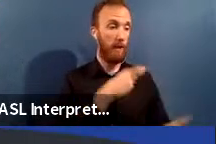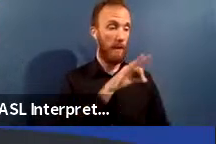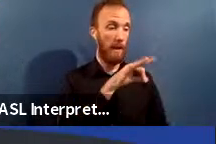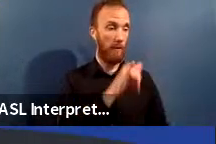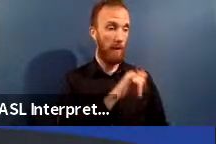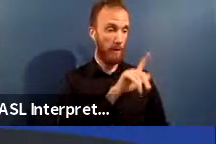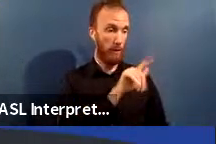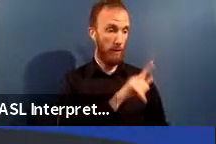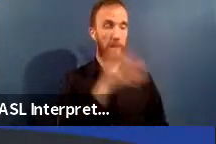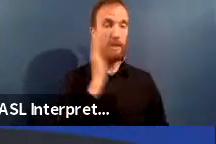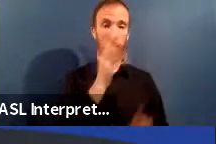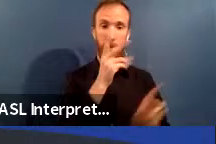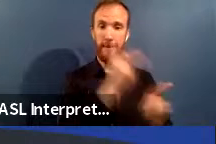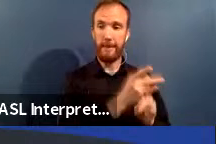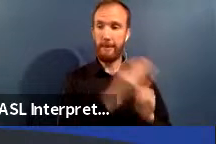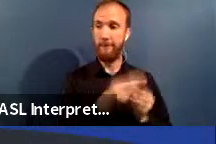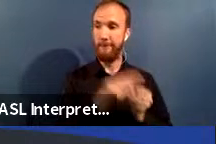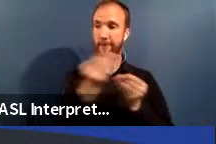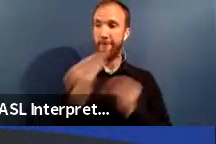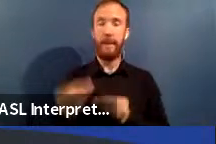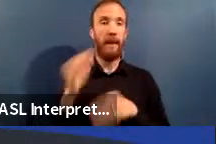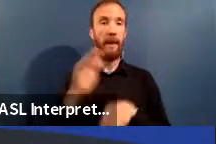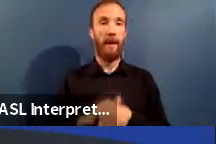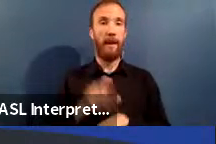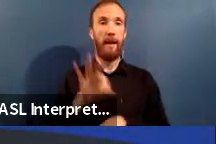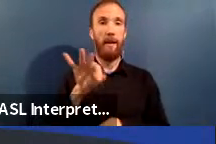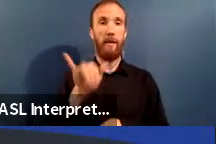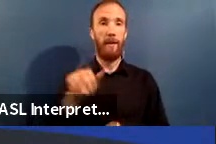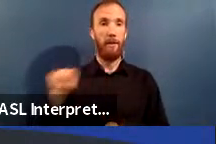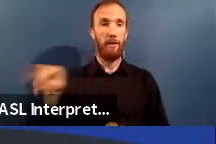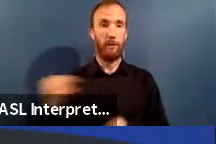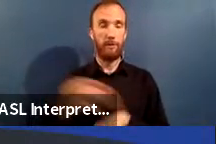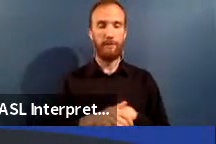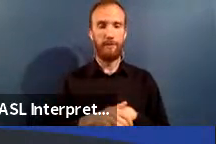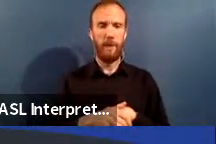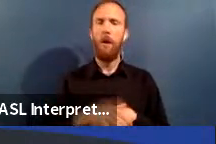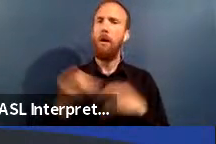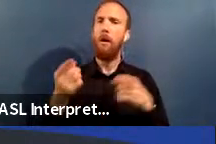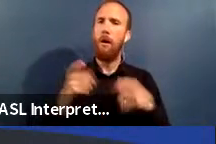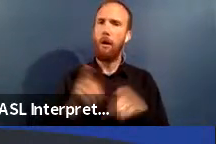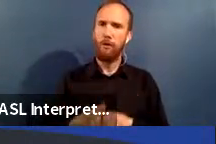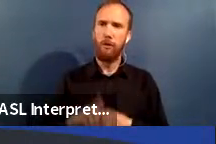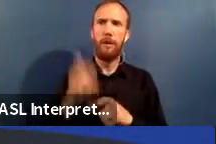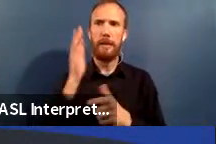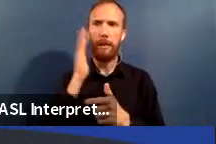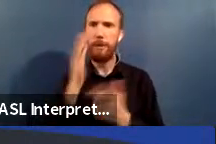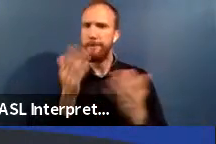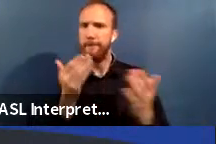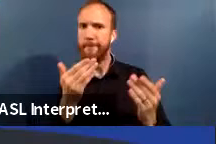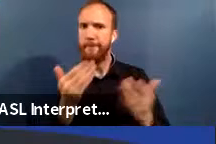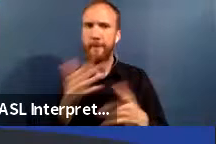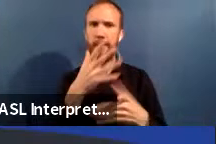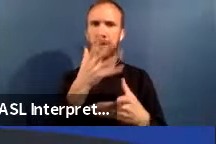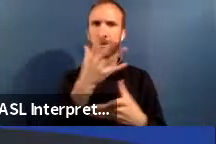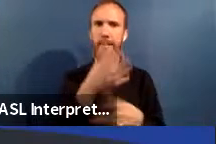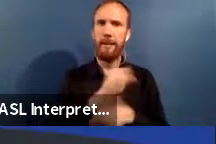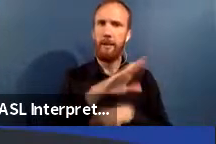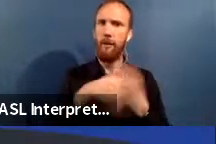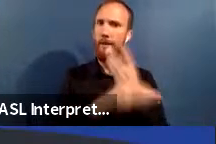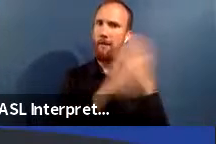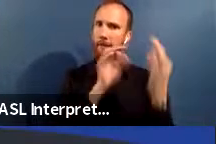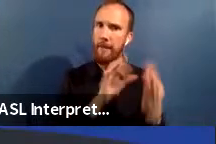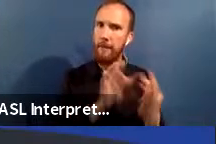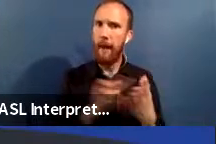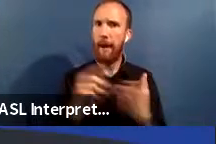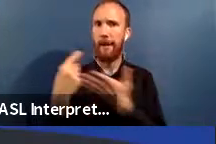made for FY22. Based on additional public feedback we received and internal discussions, we are proposing